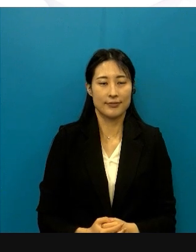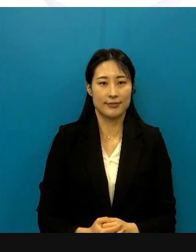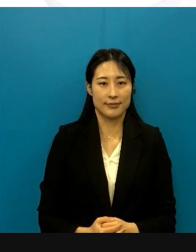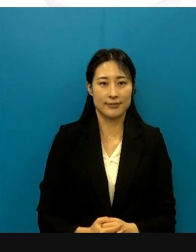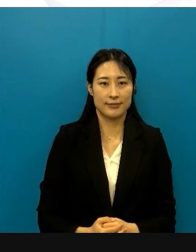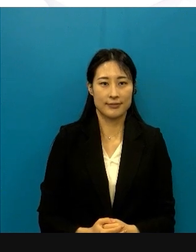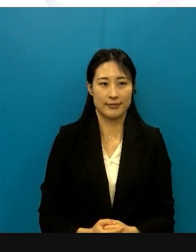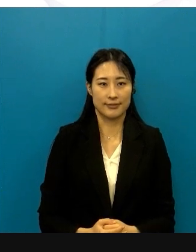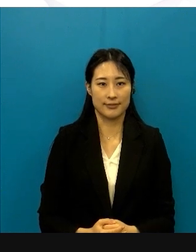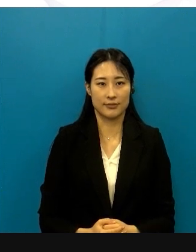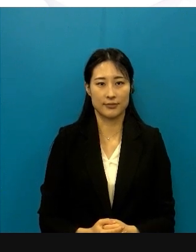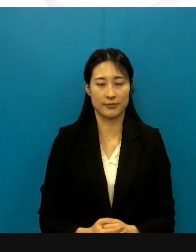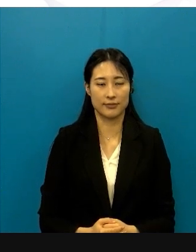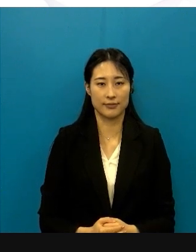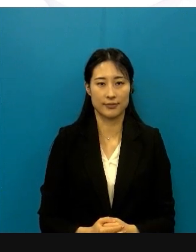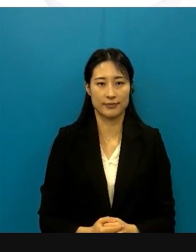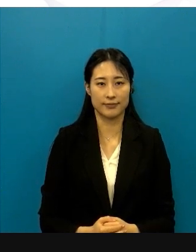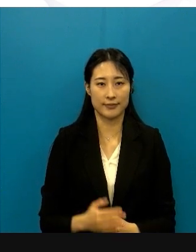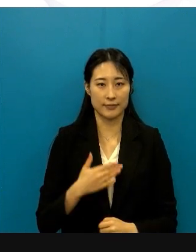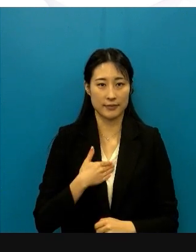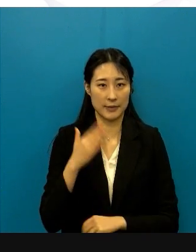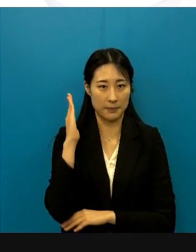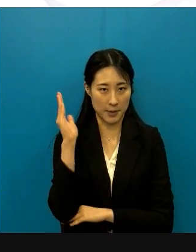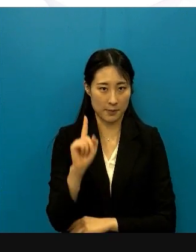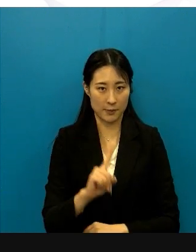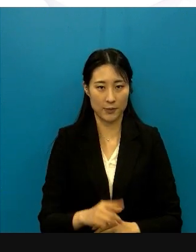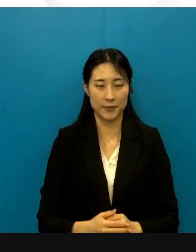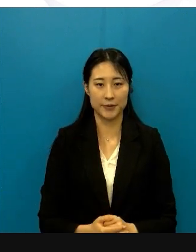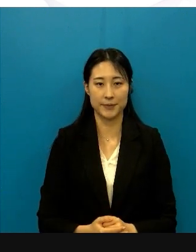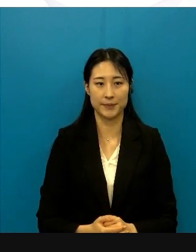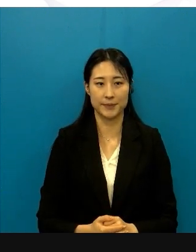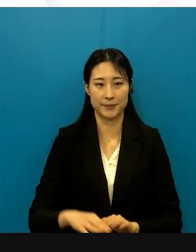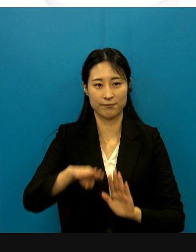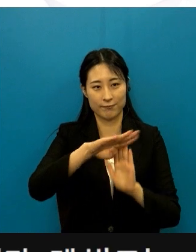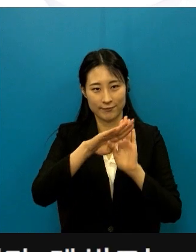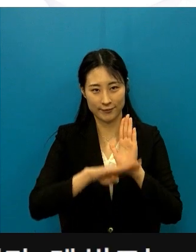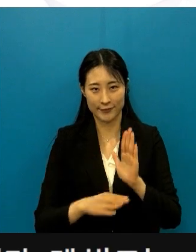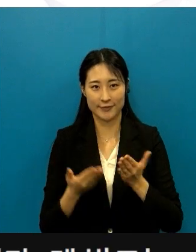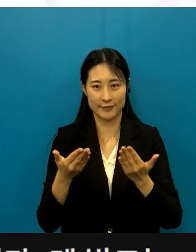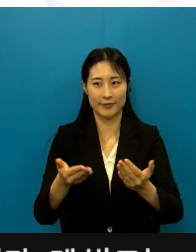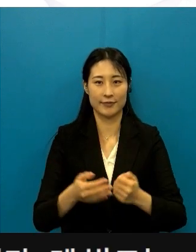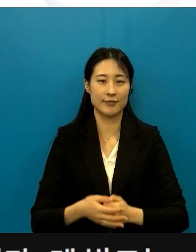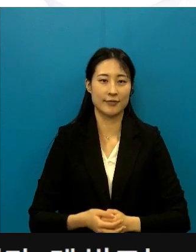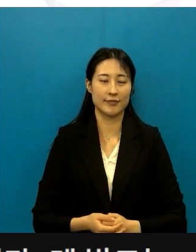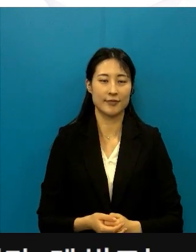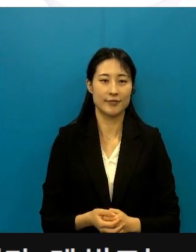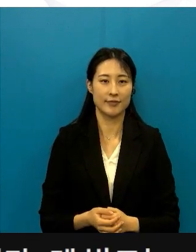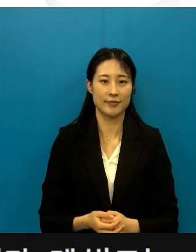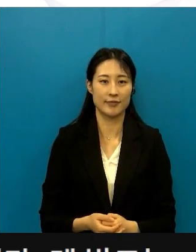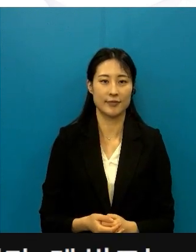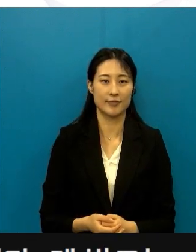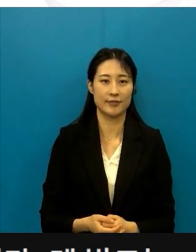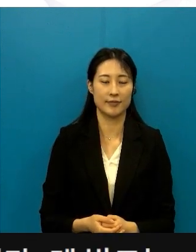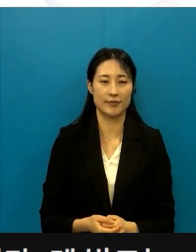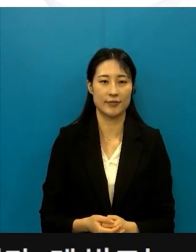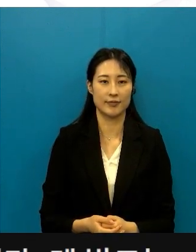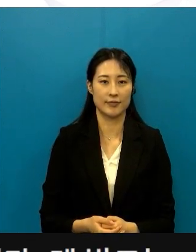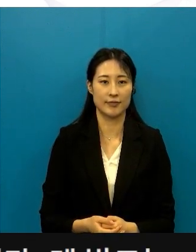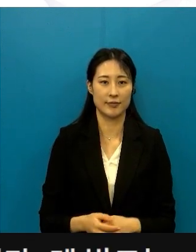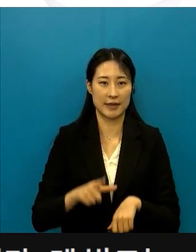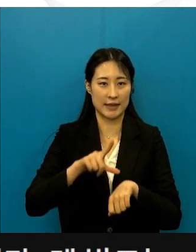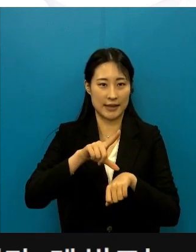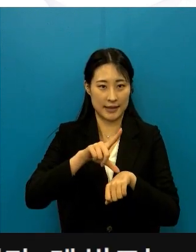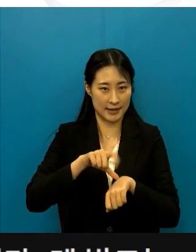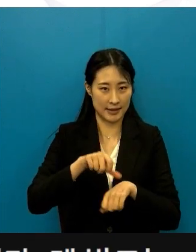Outline of my presentation is as follows. Because of limitation of time, I